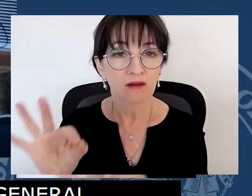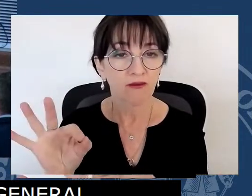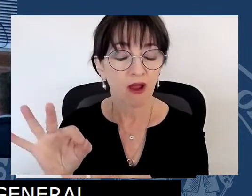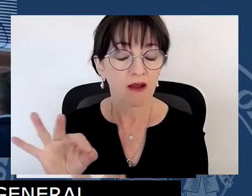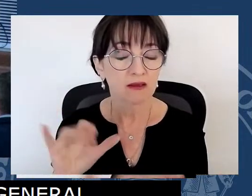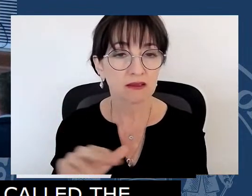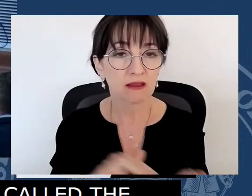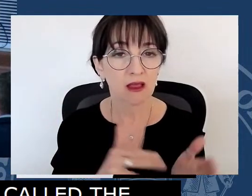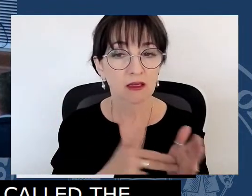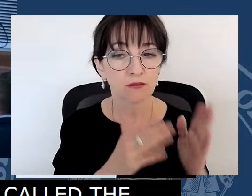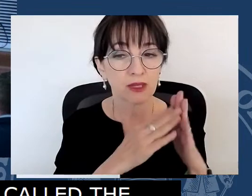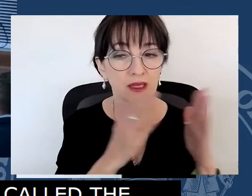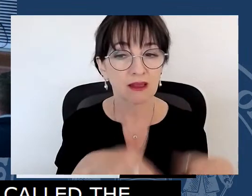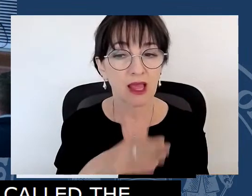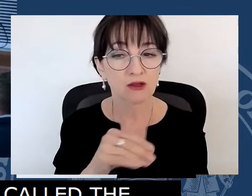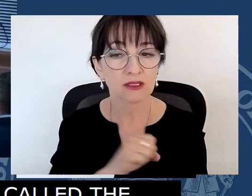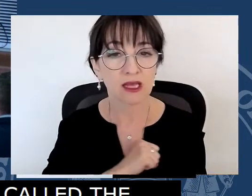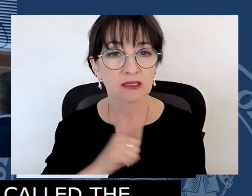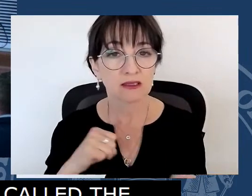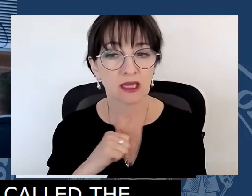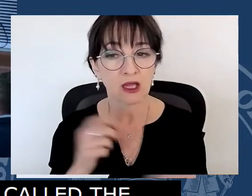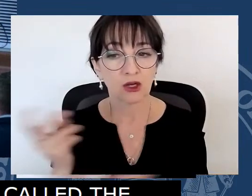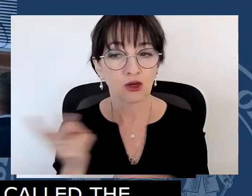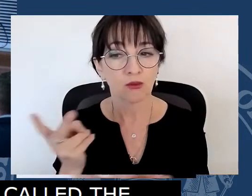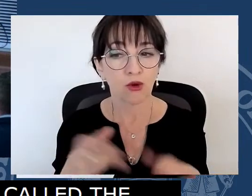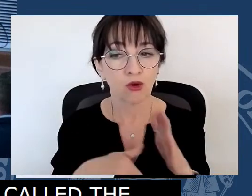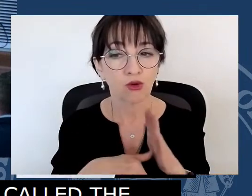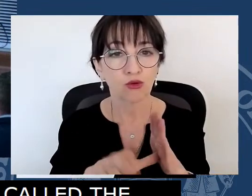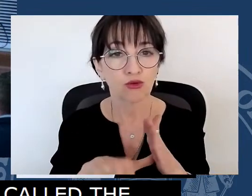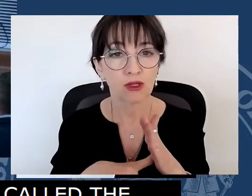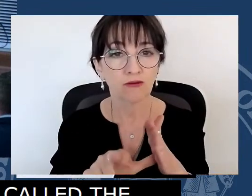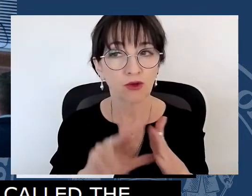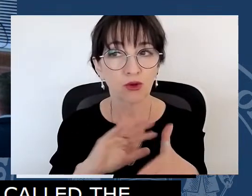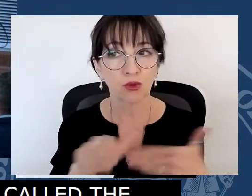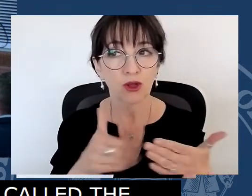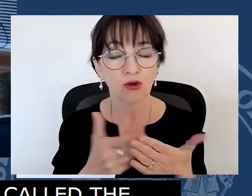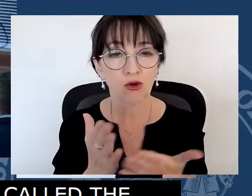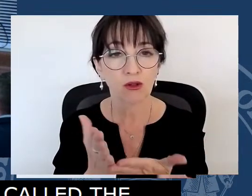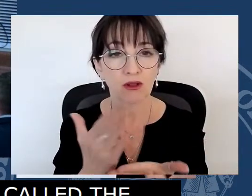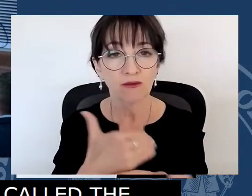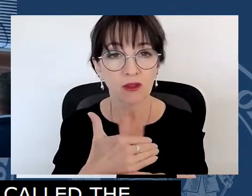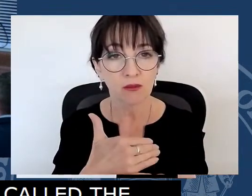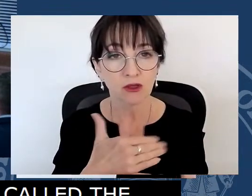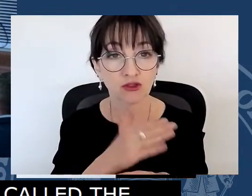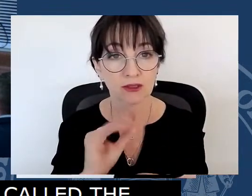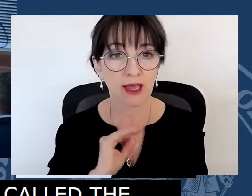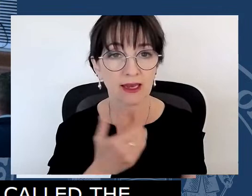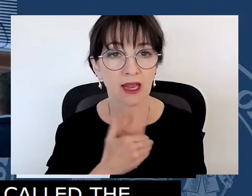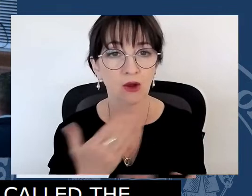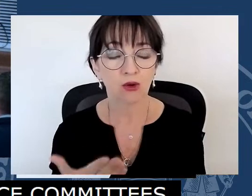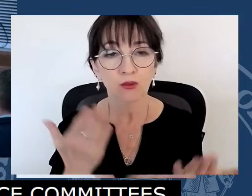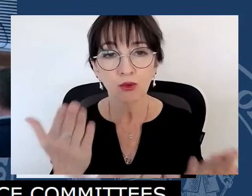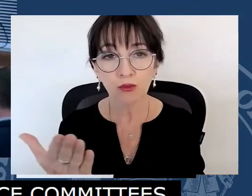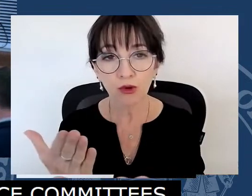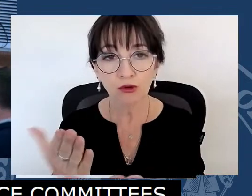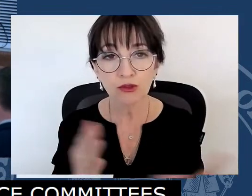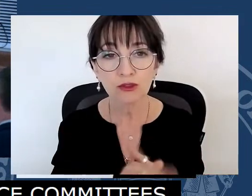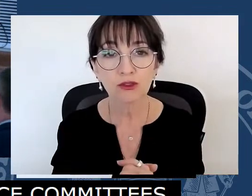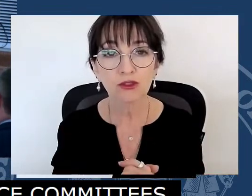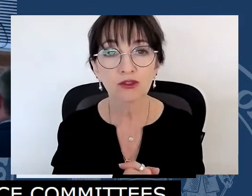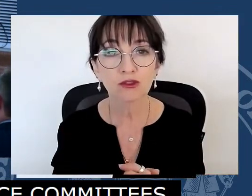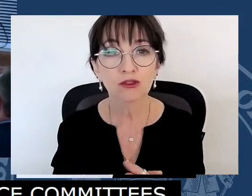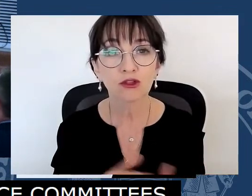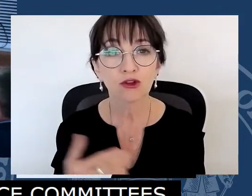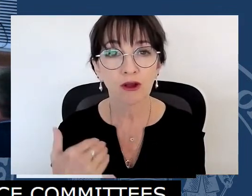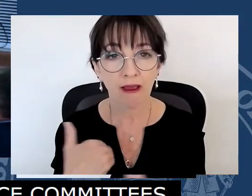finance committees, reviewing all the agency budgets and our proposal. They're having hearings as well,